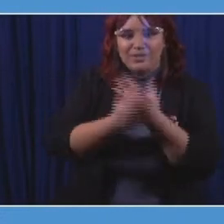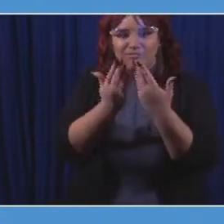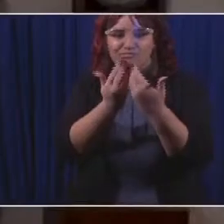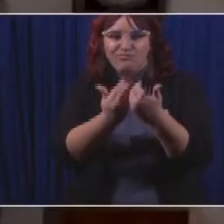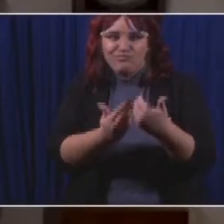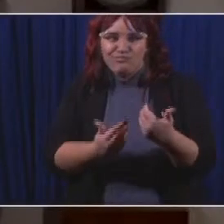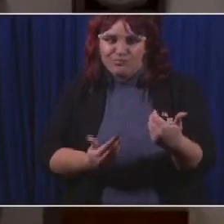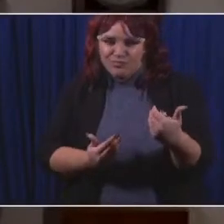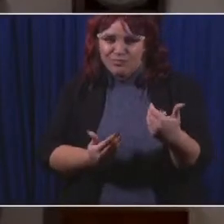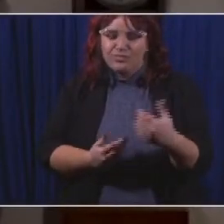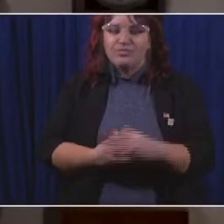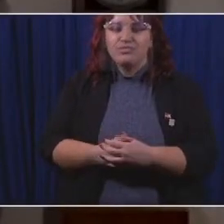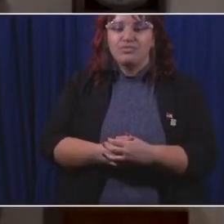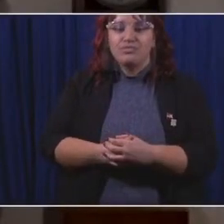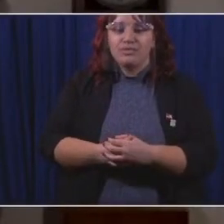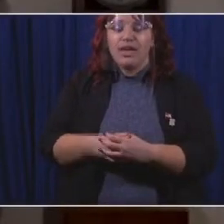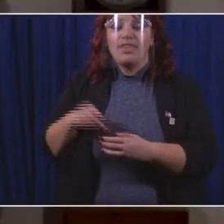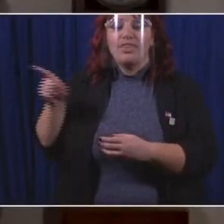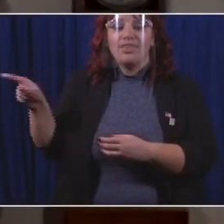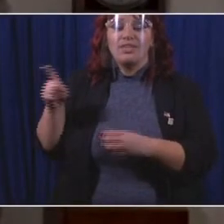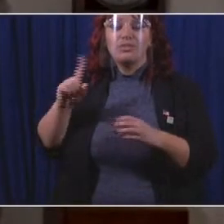few days on